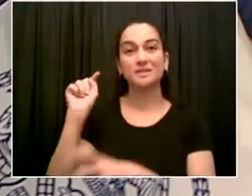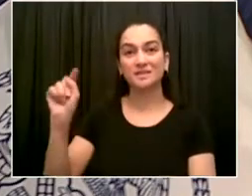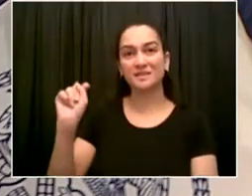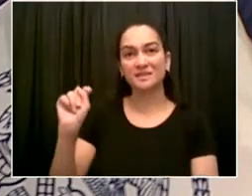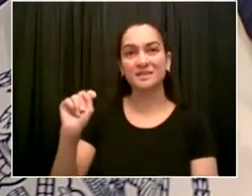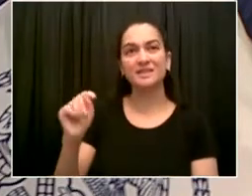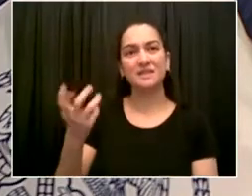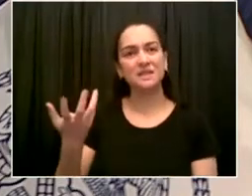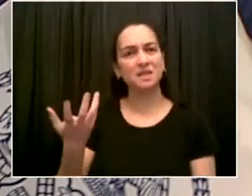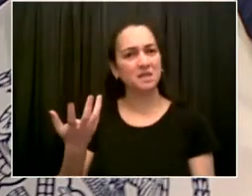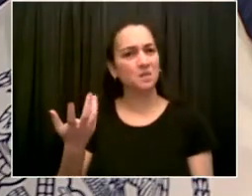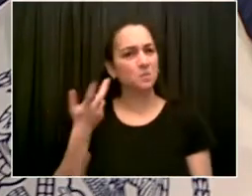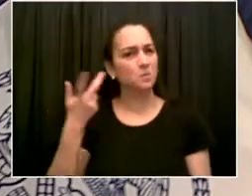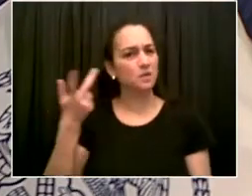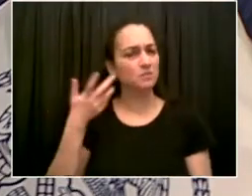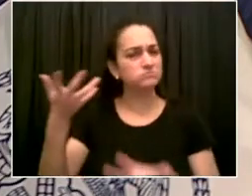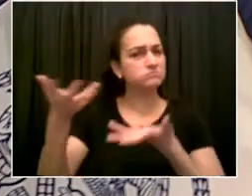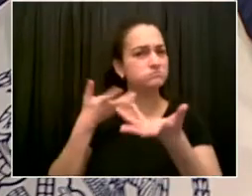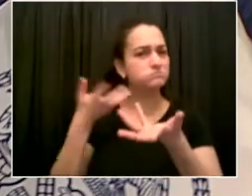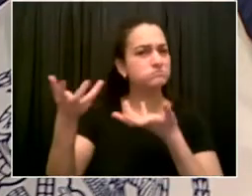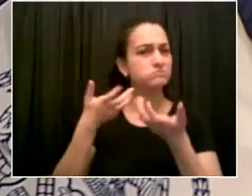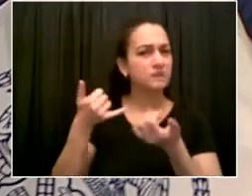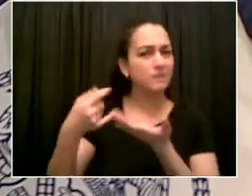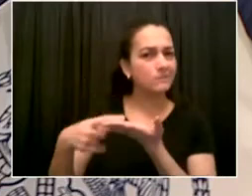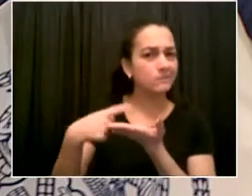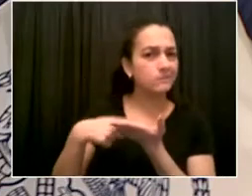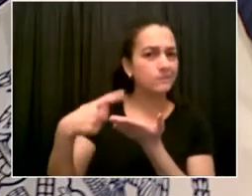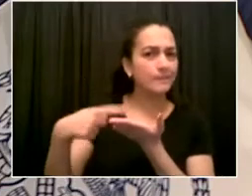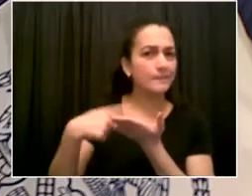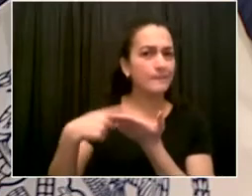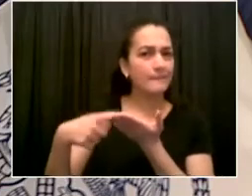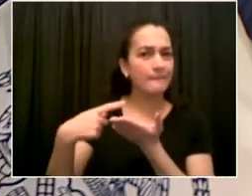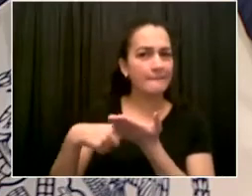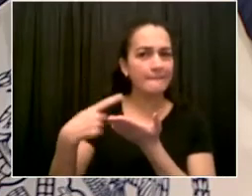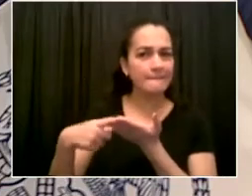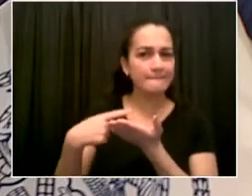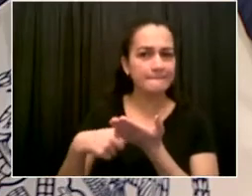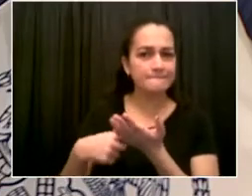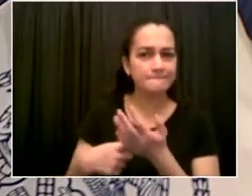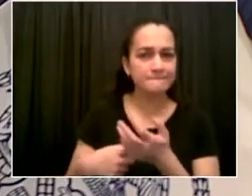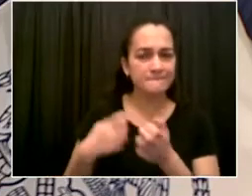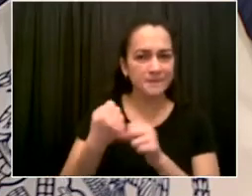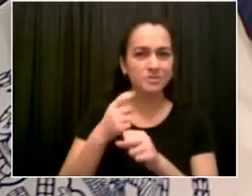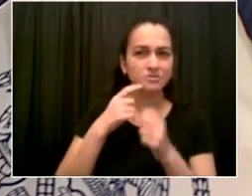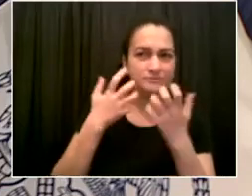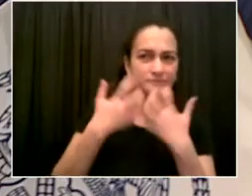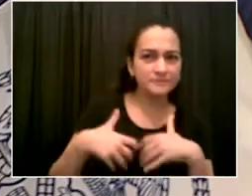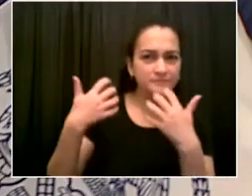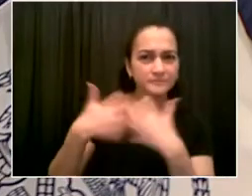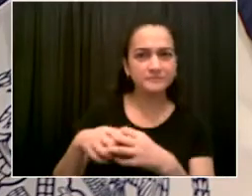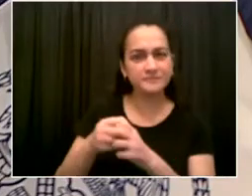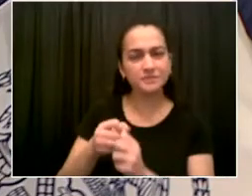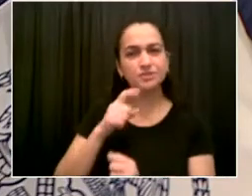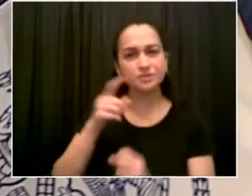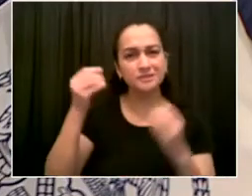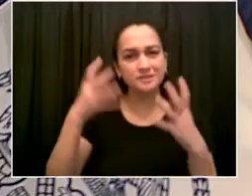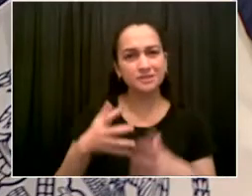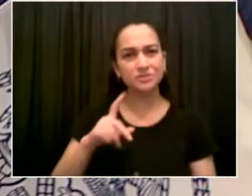we've announced publicly. And if we have anything new to say, obviously, we're going to be talking about it. Go ahead, Marla.